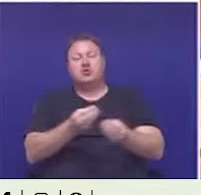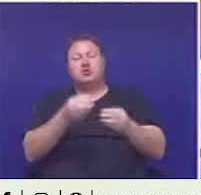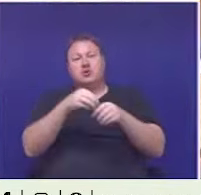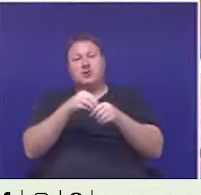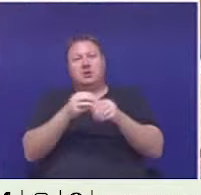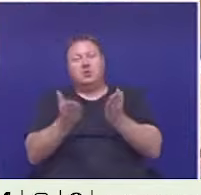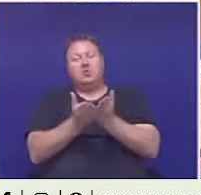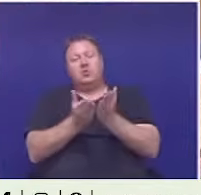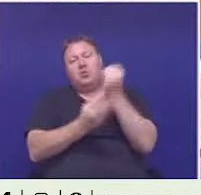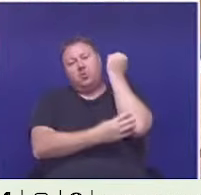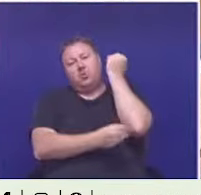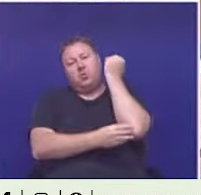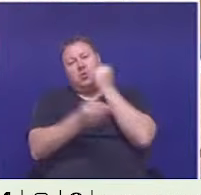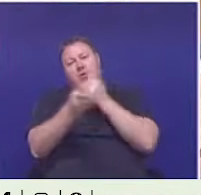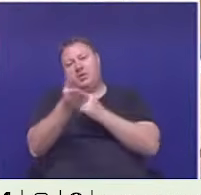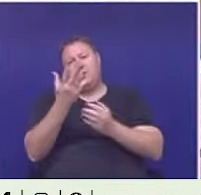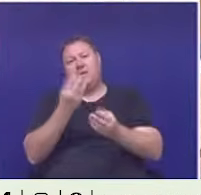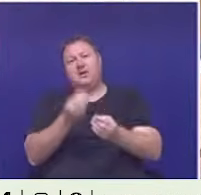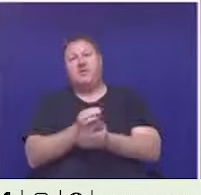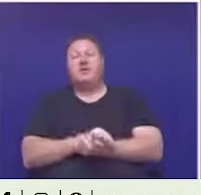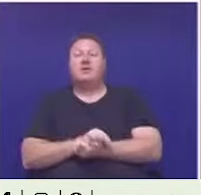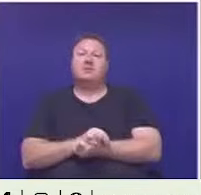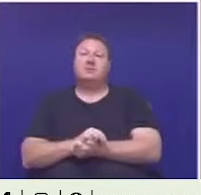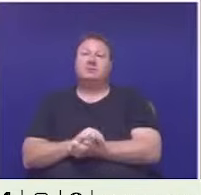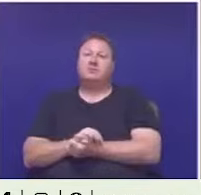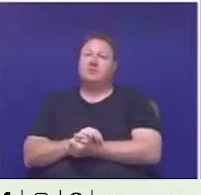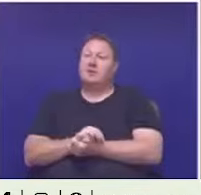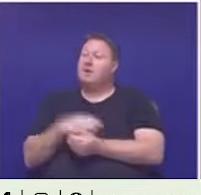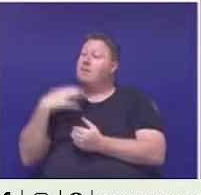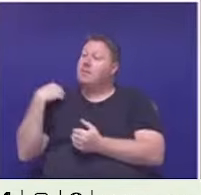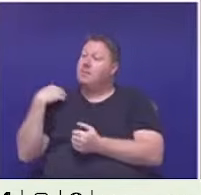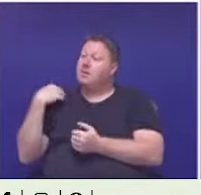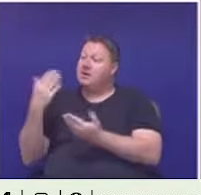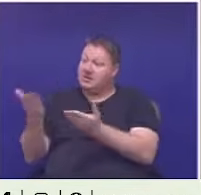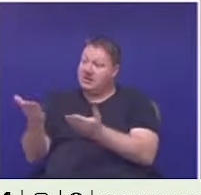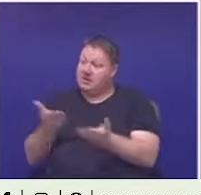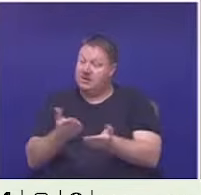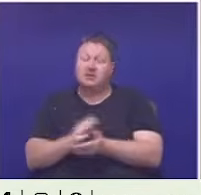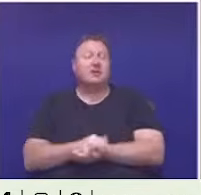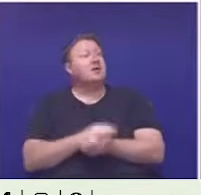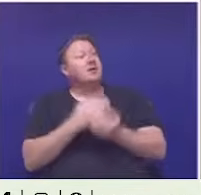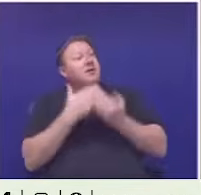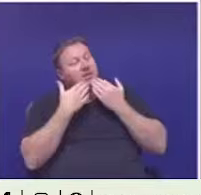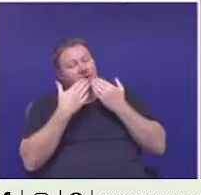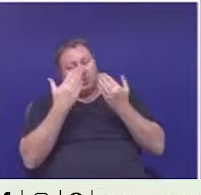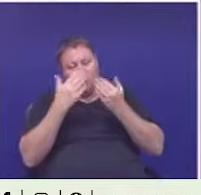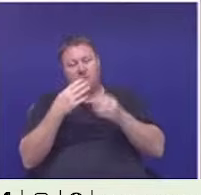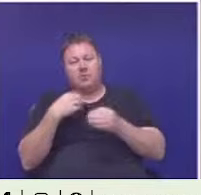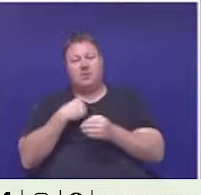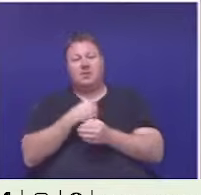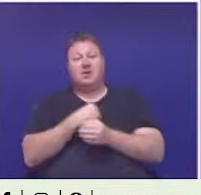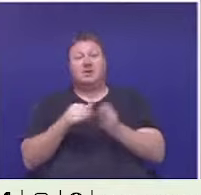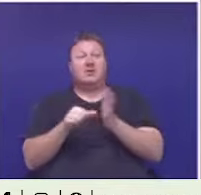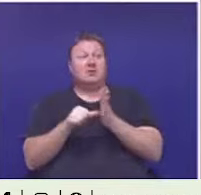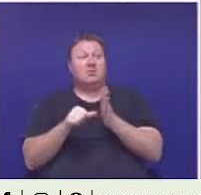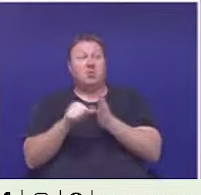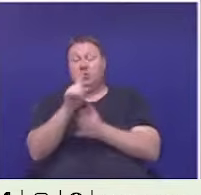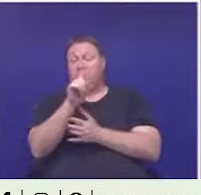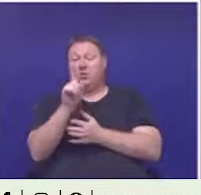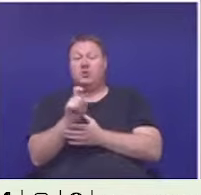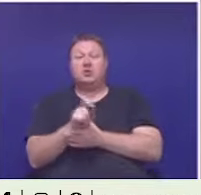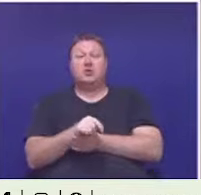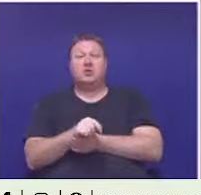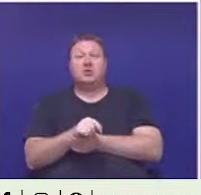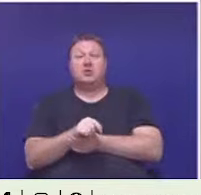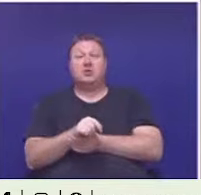Thanks, Honorable Monday. Honorable Minister. Thank you very much, Honorable Member. It's an incredibly important question, and